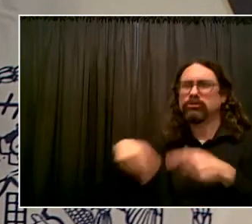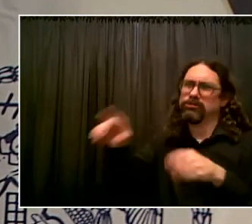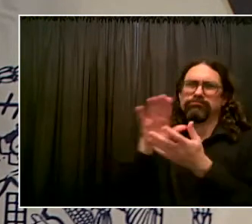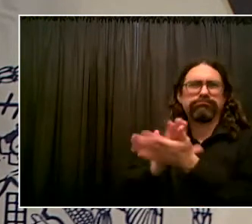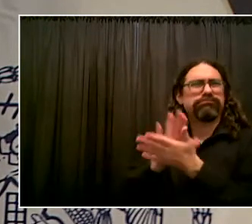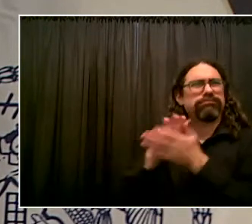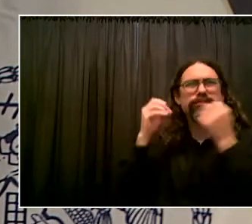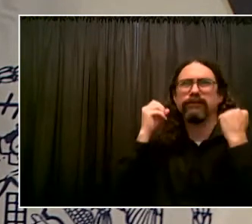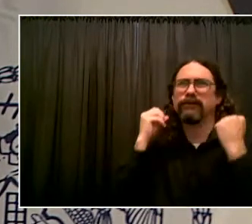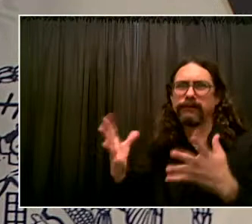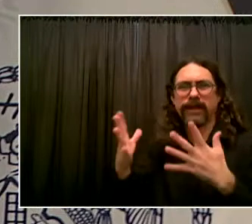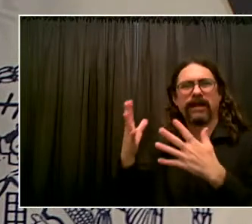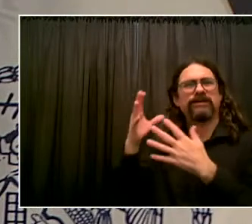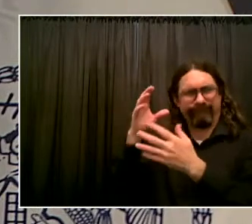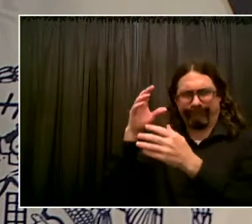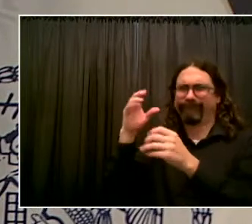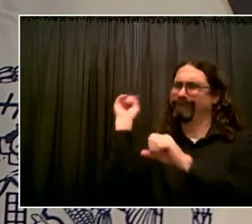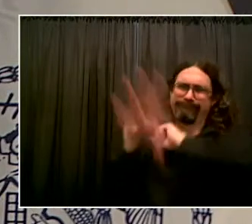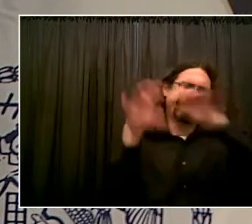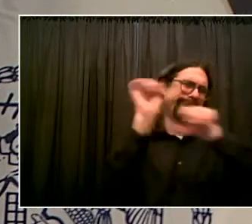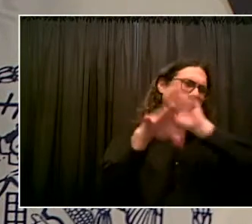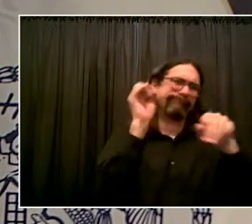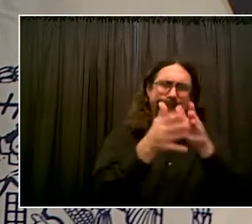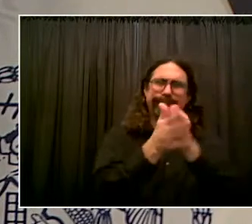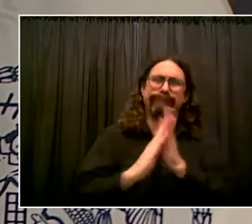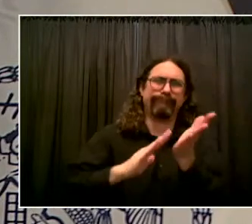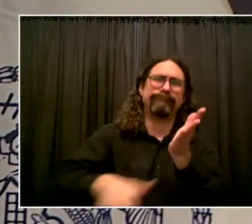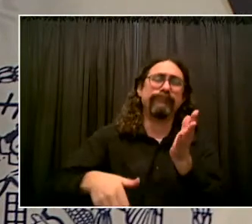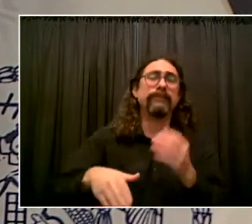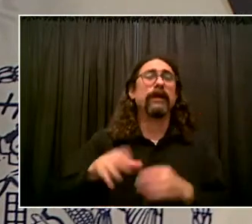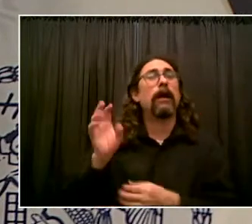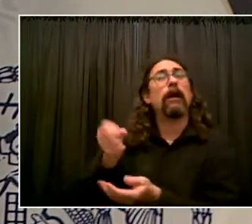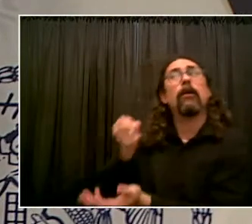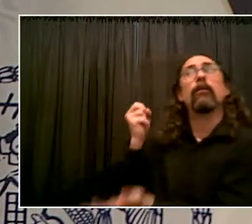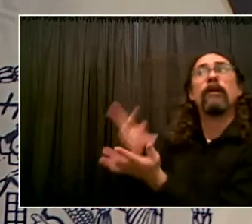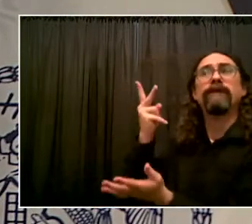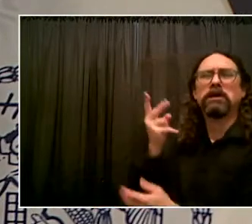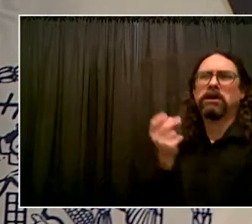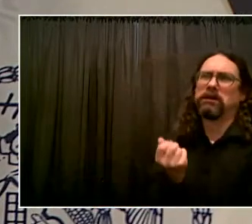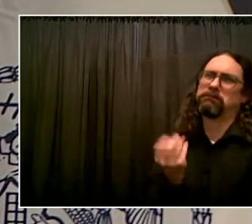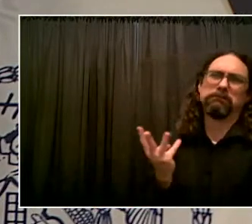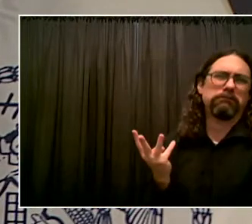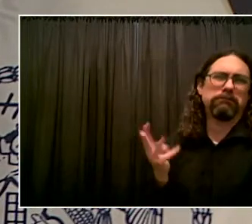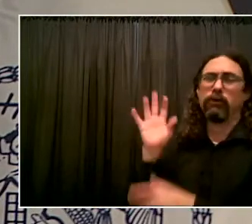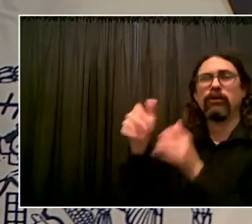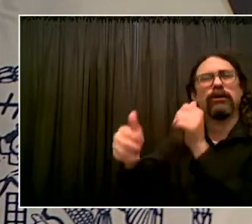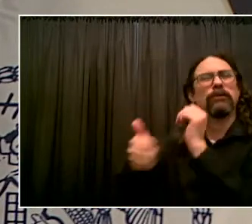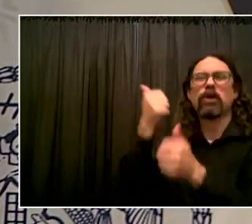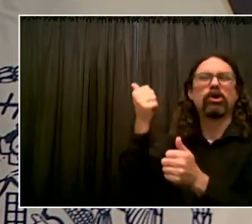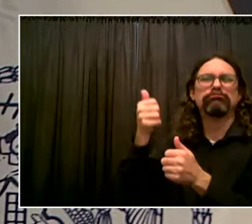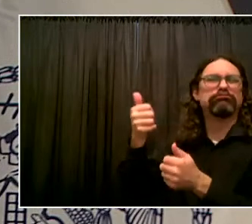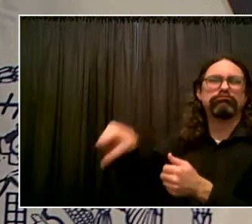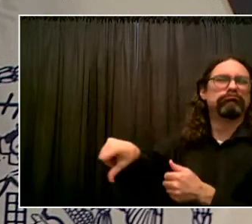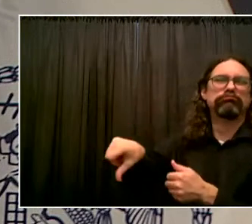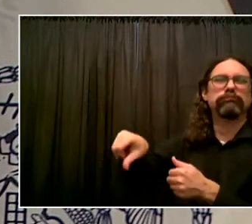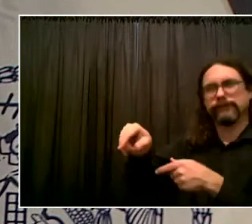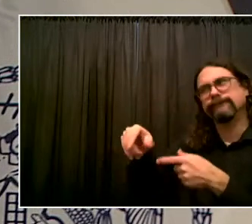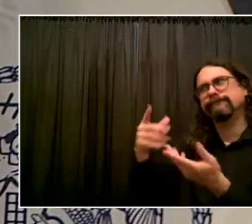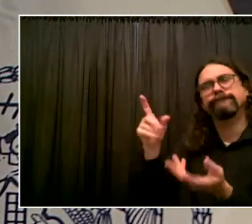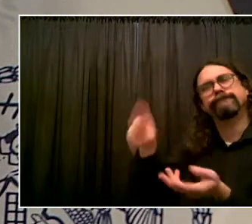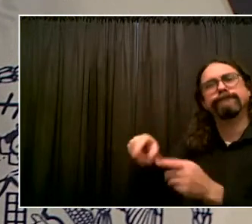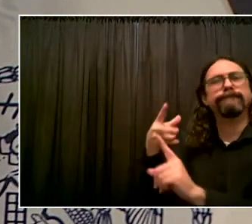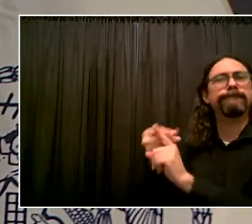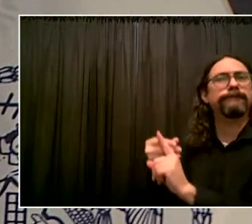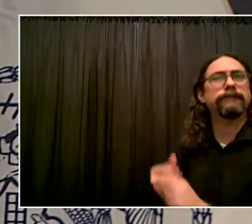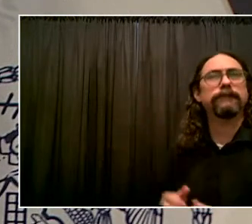So I think you'll see a number of people ultimately find that the exemption is not approved, and then they still have that chance to correct, get vaccinated,